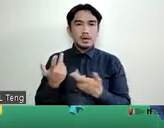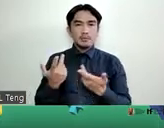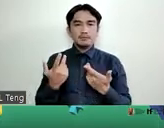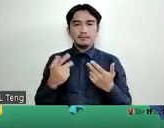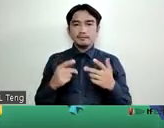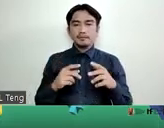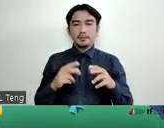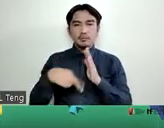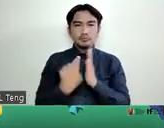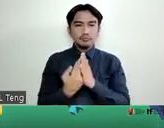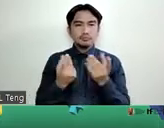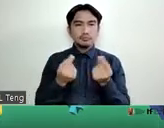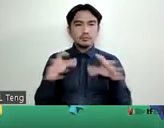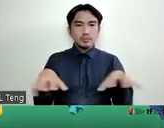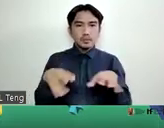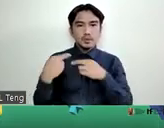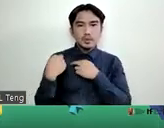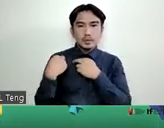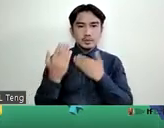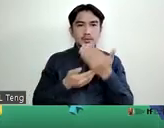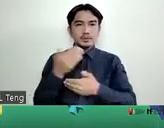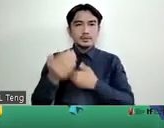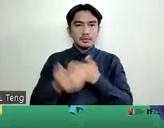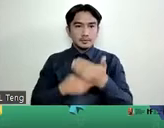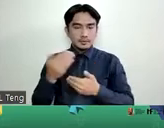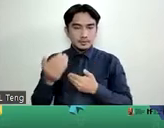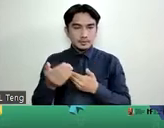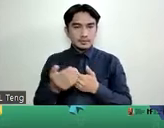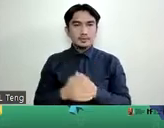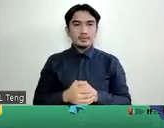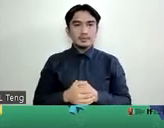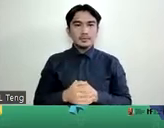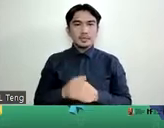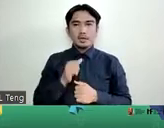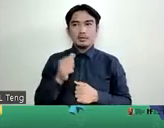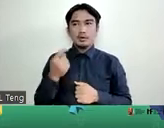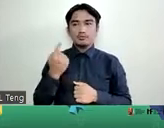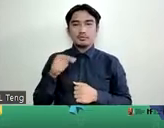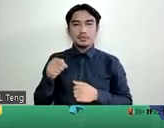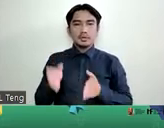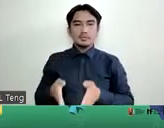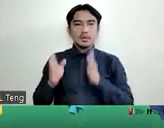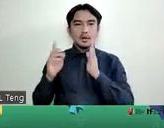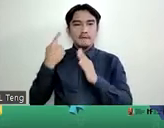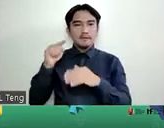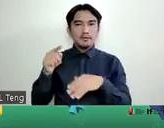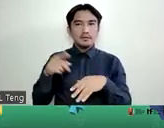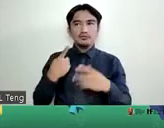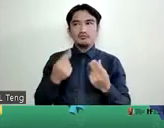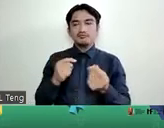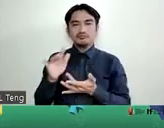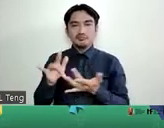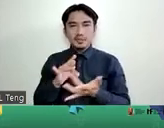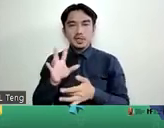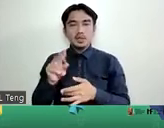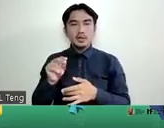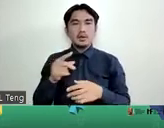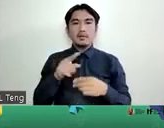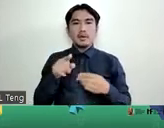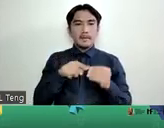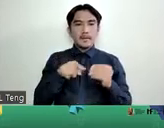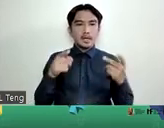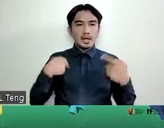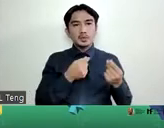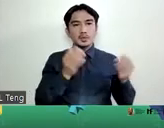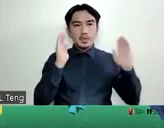startup ecosystem because building a startup is not a walk in the park, most especially if we are targeting and we should